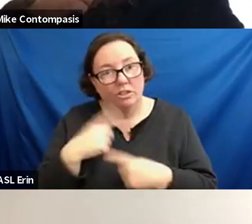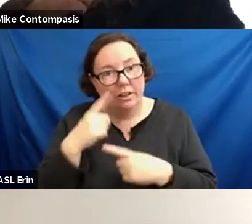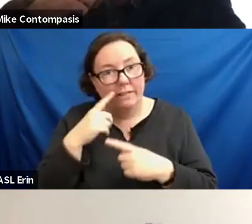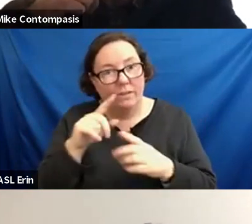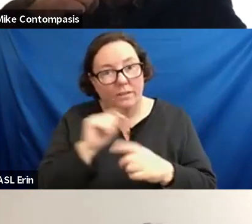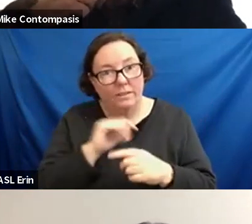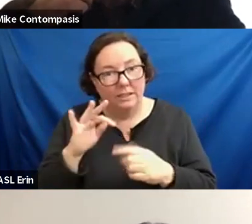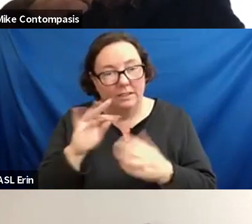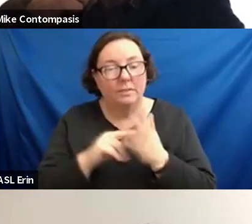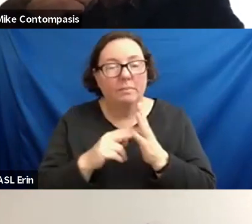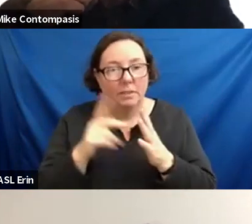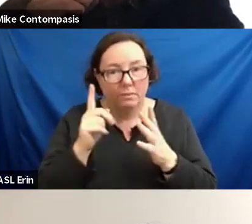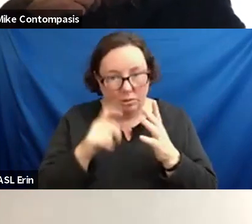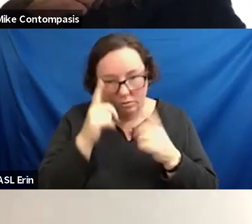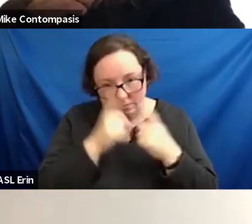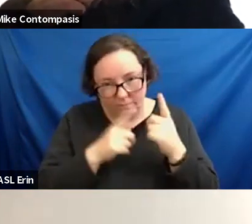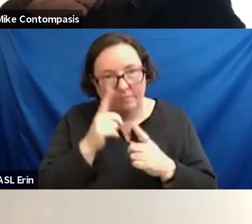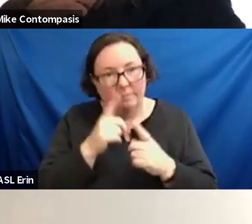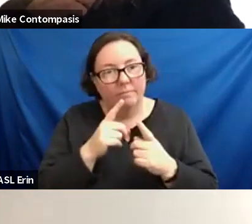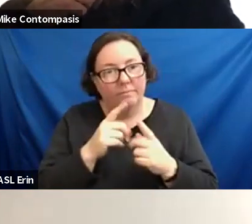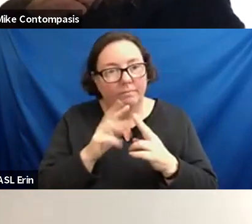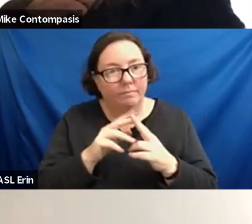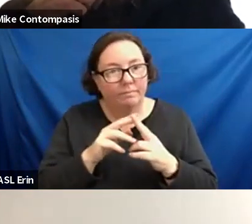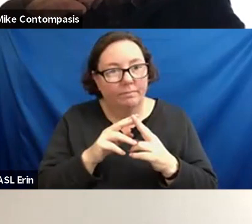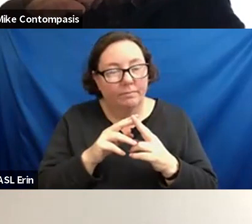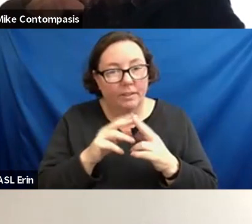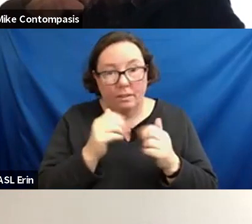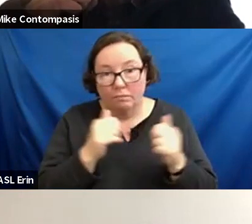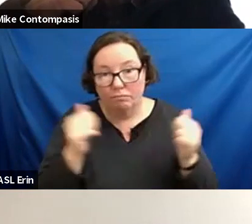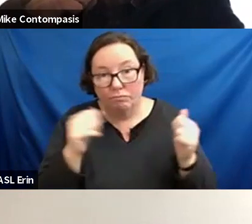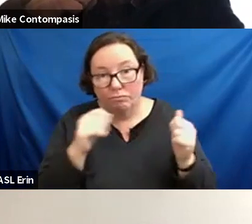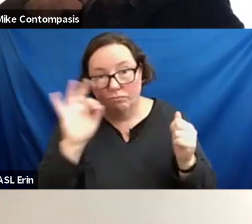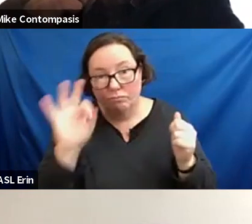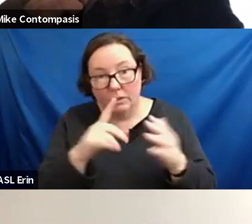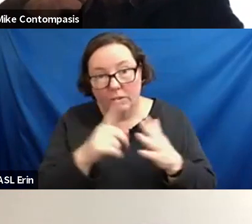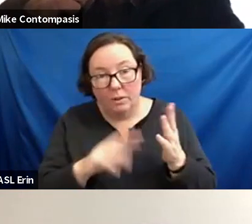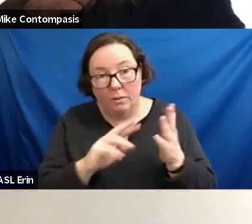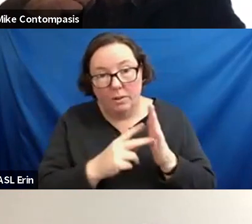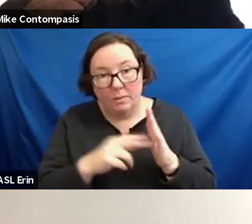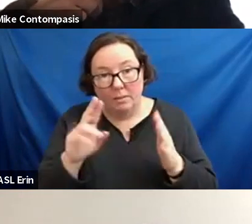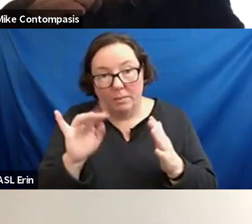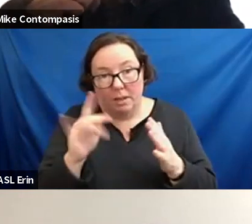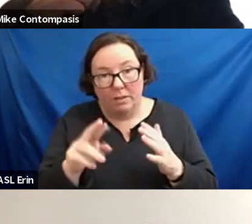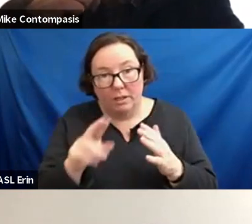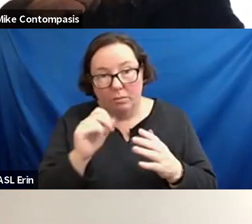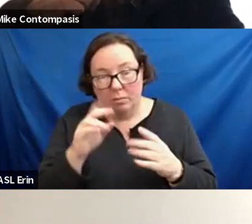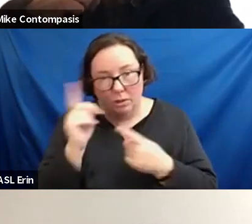I think we should either put out what we mean by rigor or agree